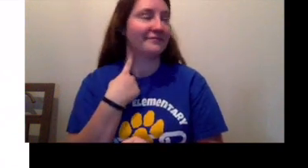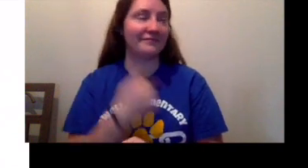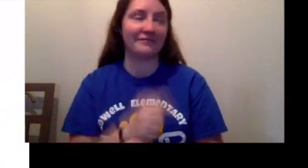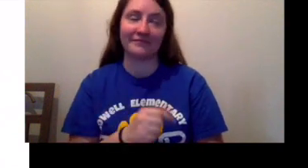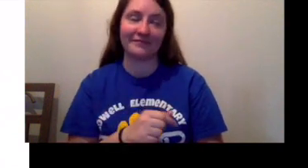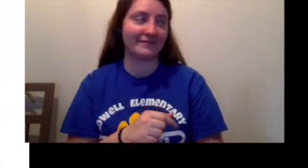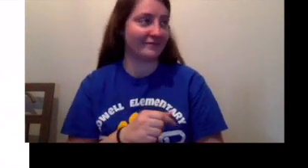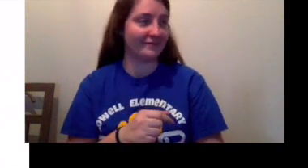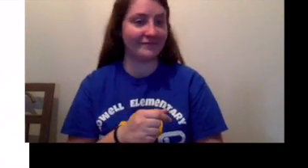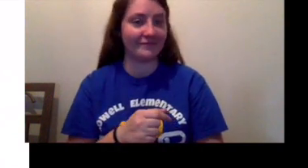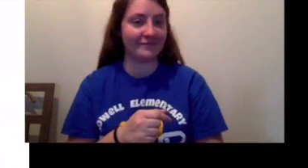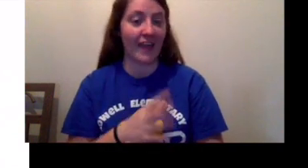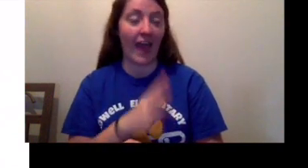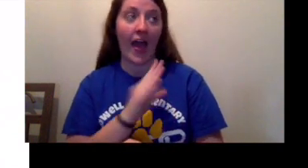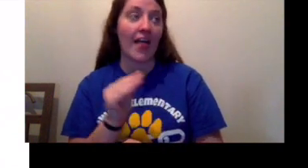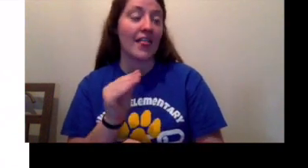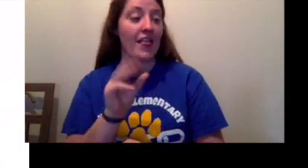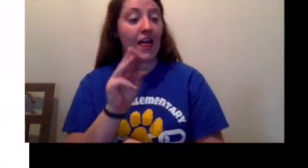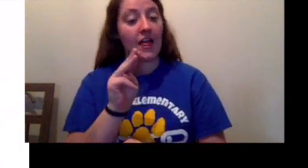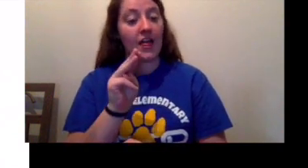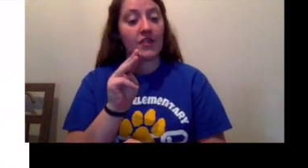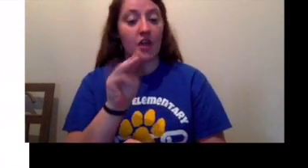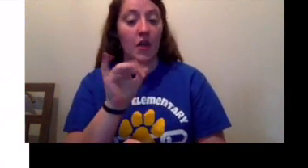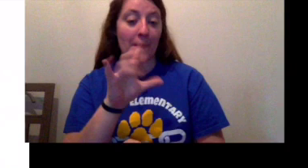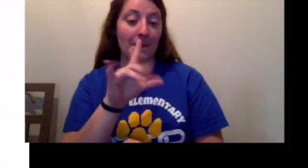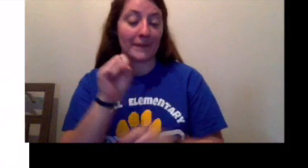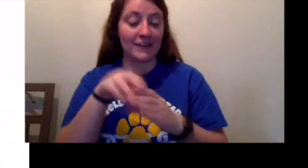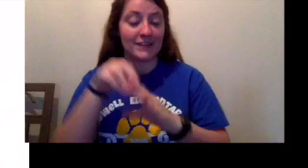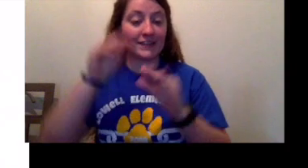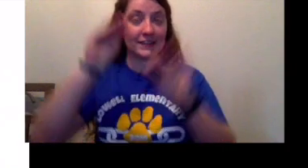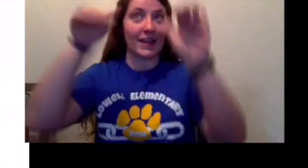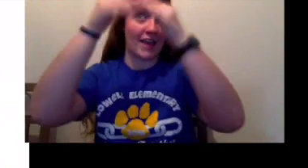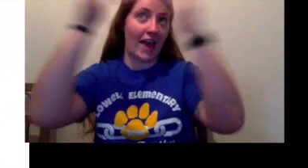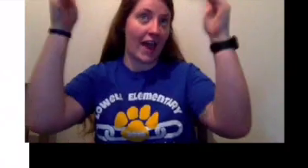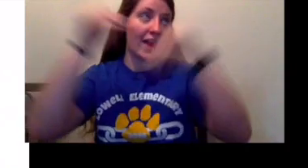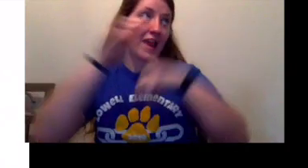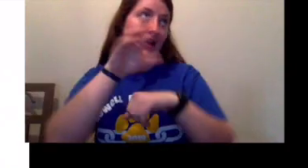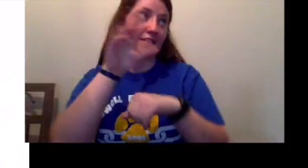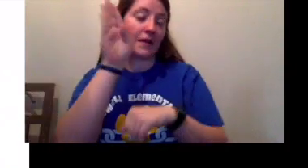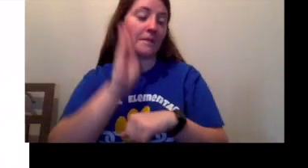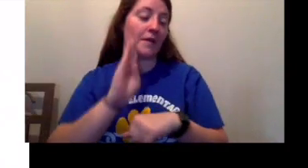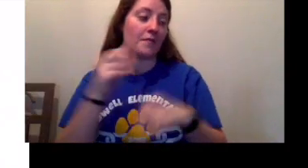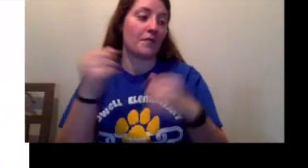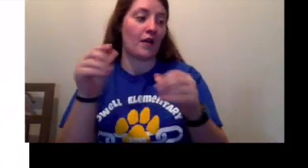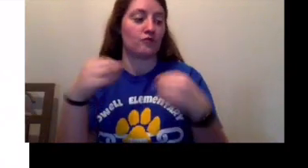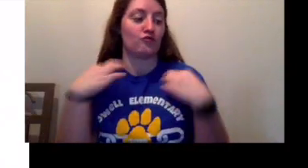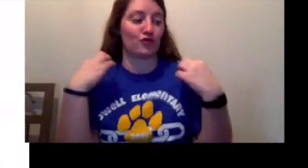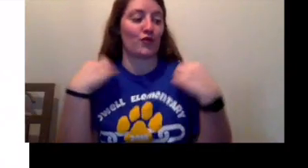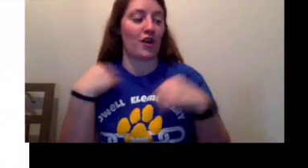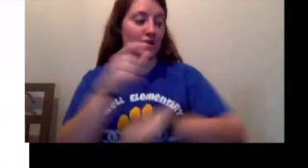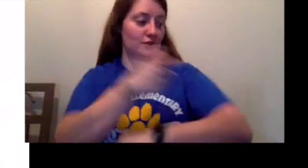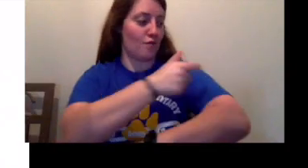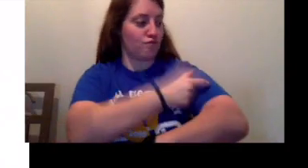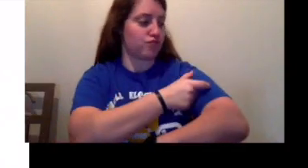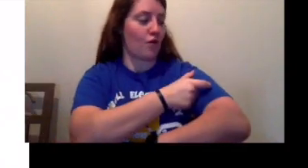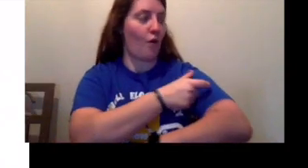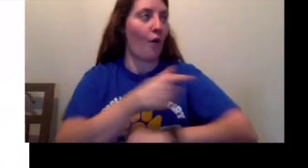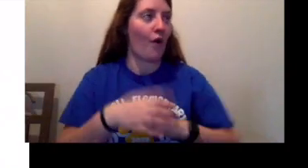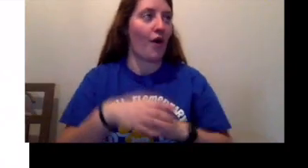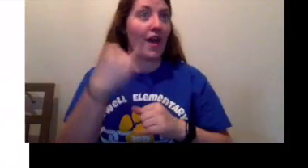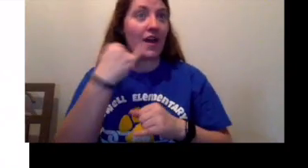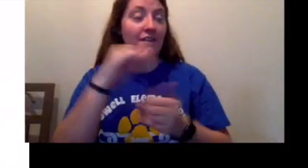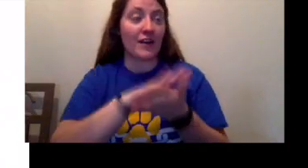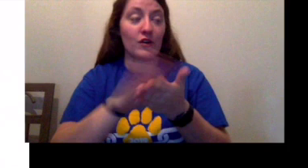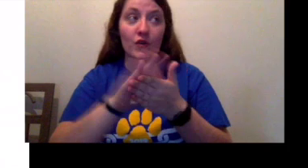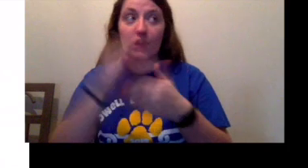dismay. And there are mice in the attic, and my brown sweater has a big moth hole in the sleeve. And if I don't wash the window